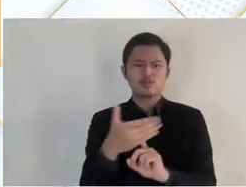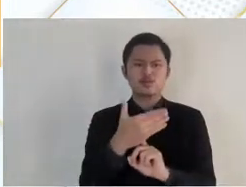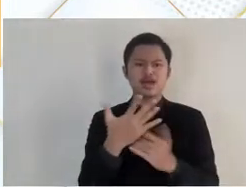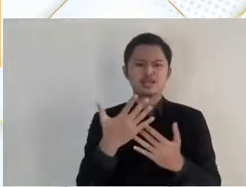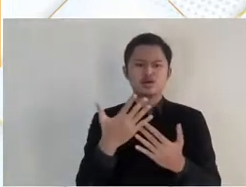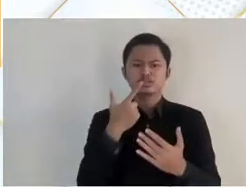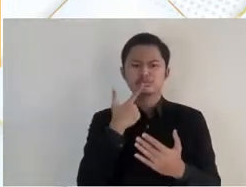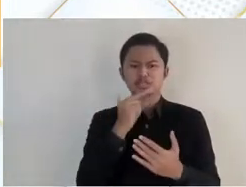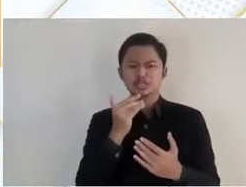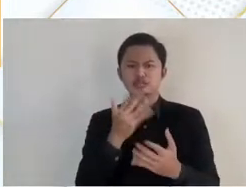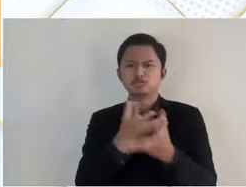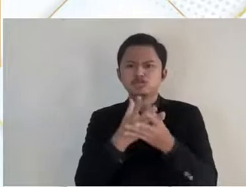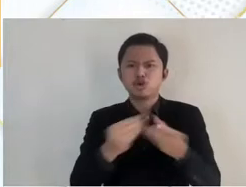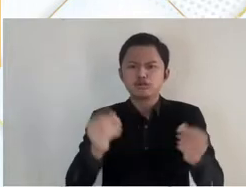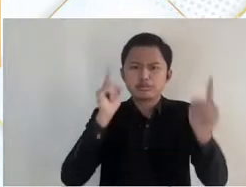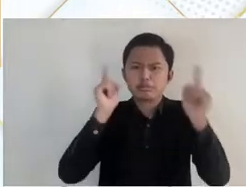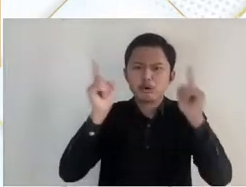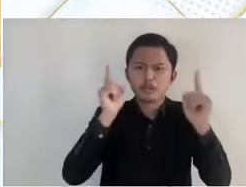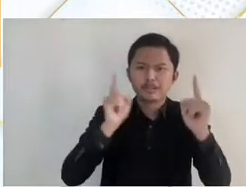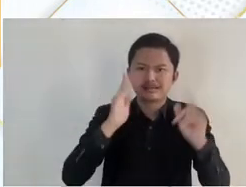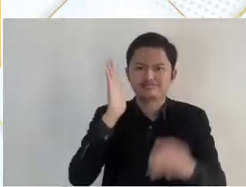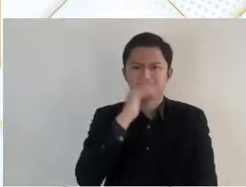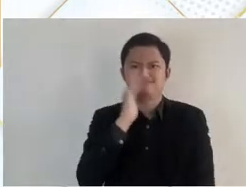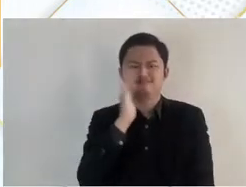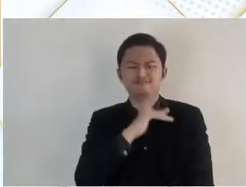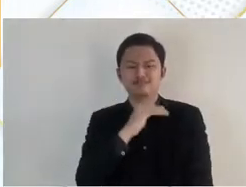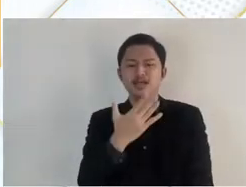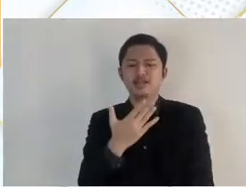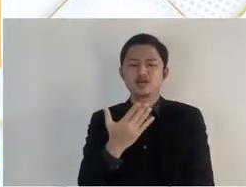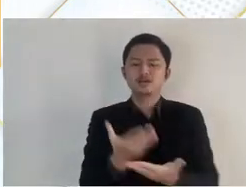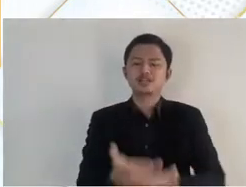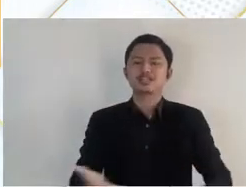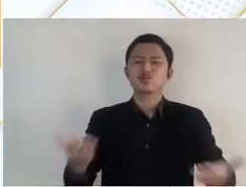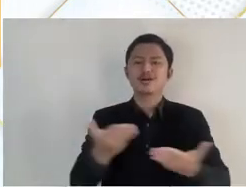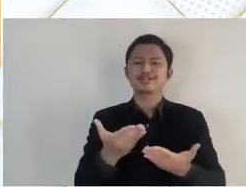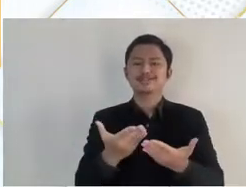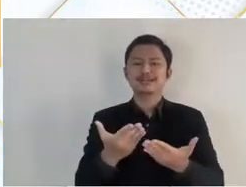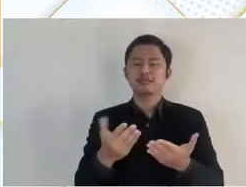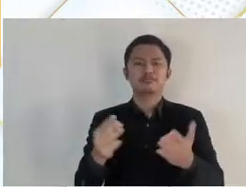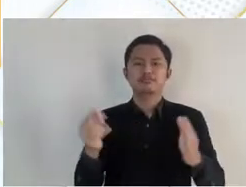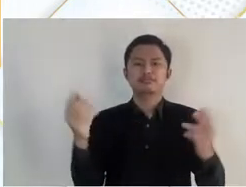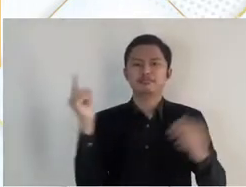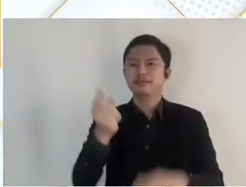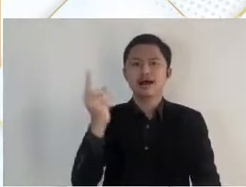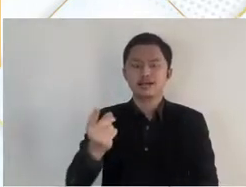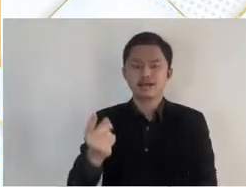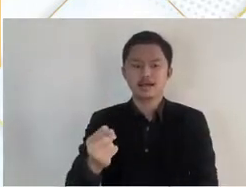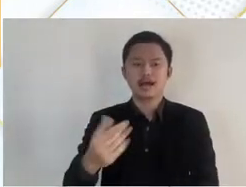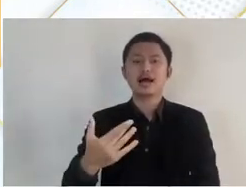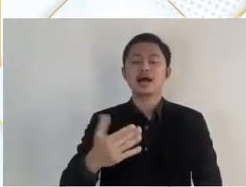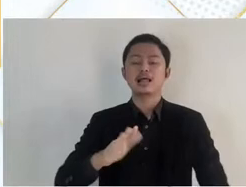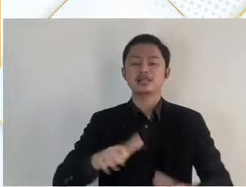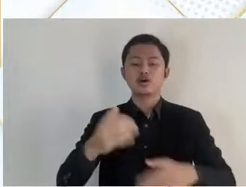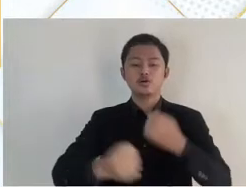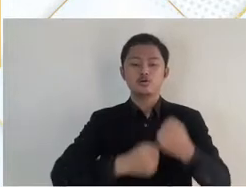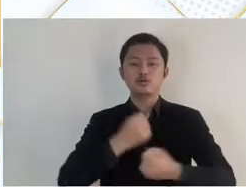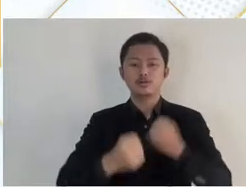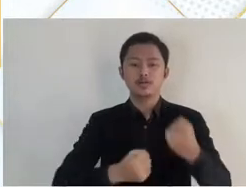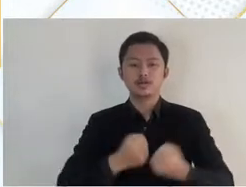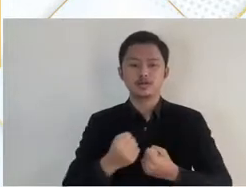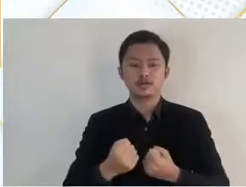solutions, increasingly dangerous environments, and then there's the rising peacekeeping